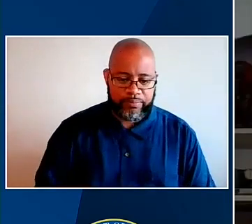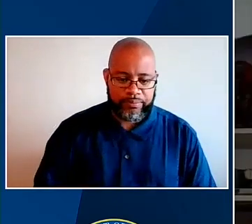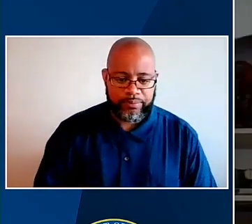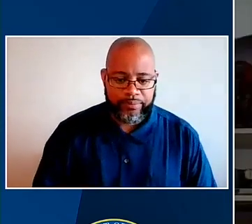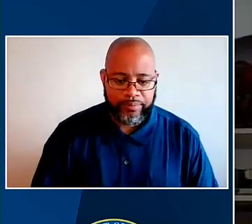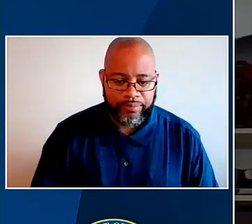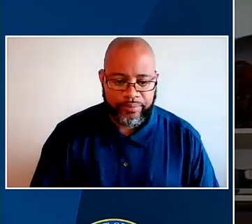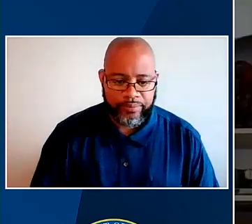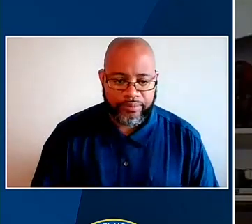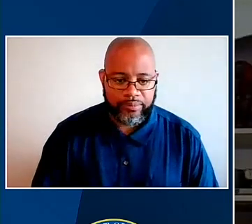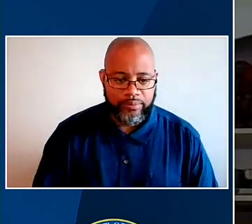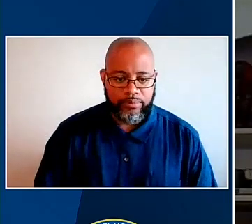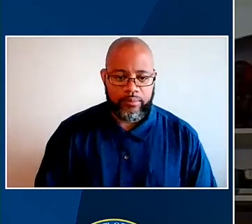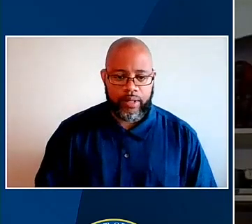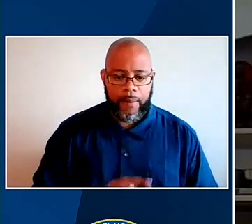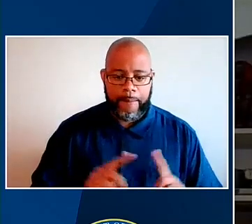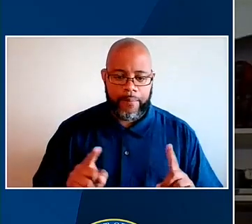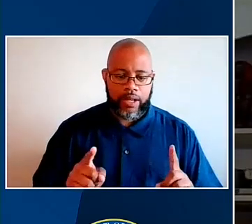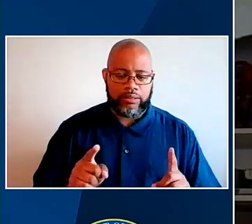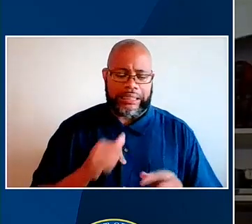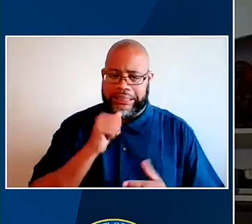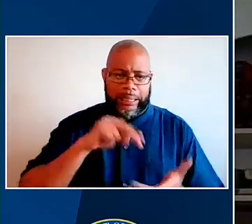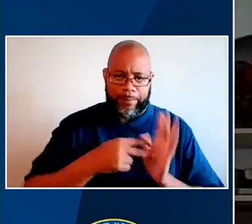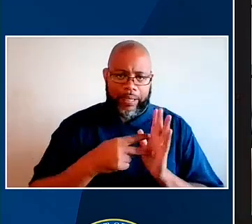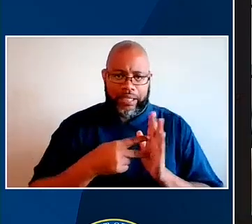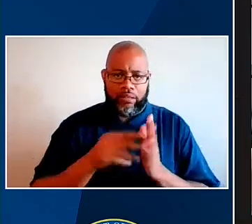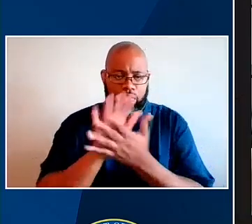was certainly no malicious intent.